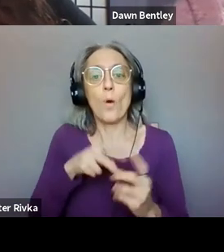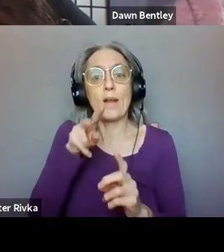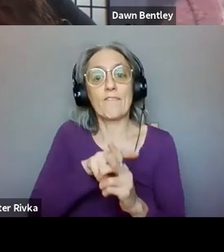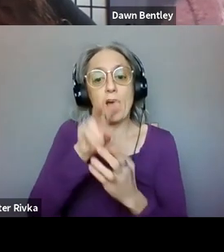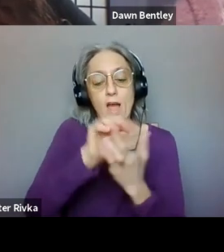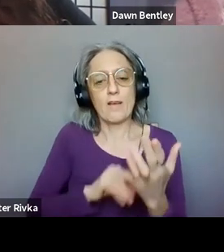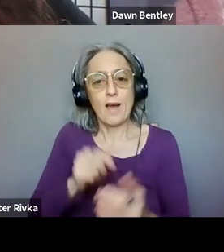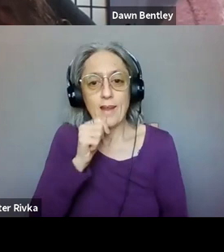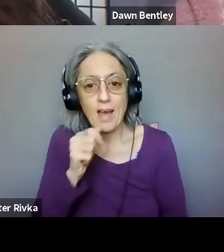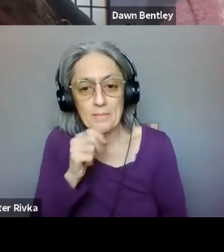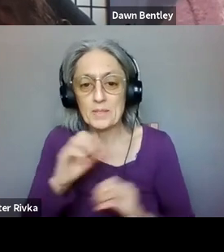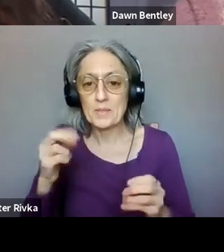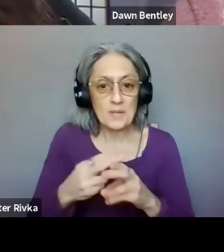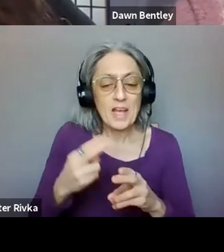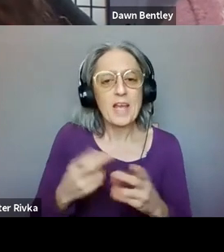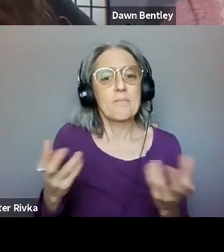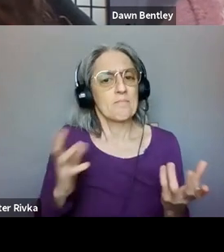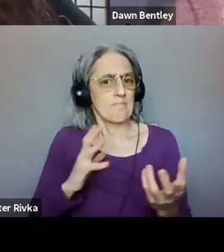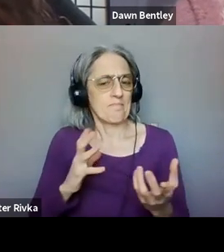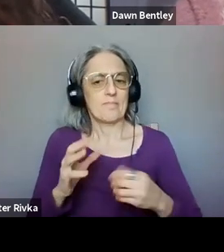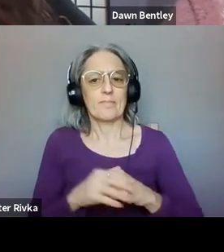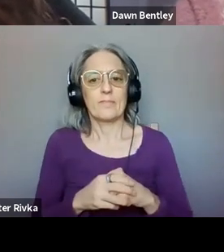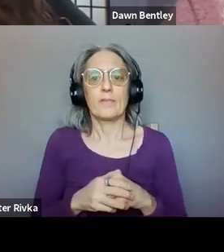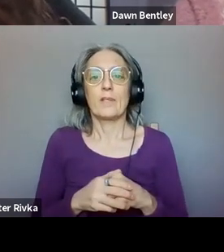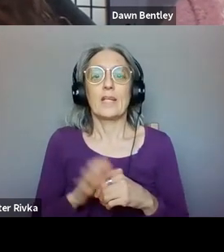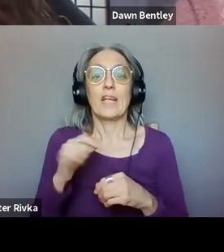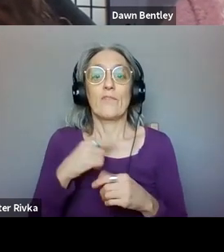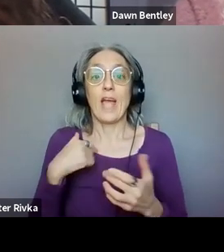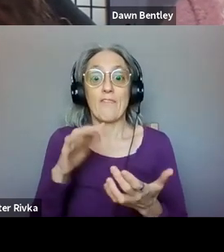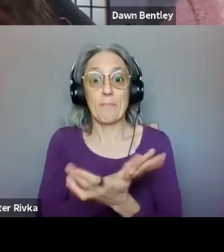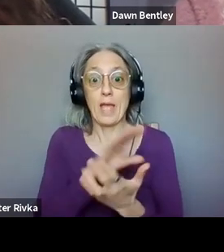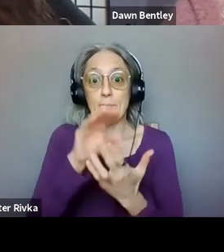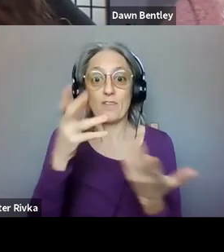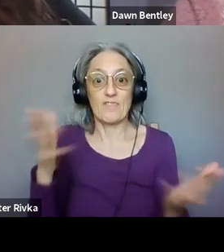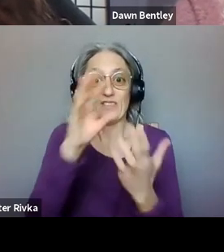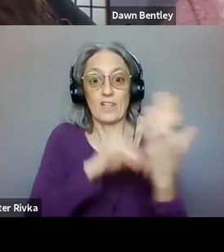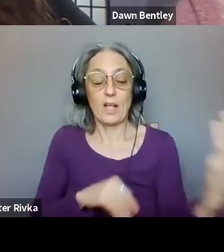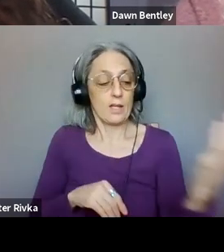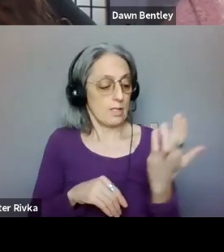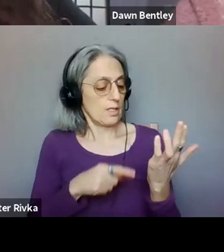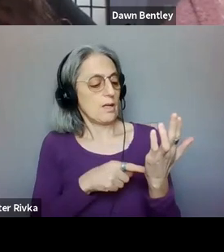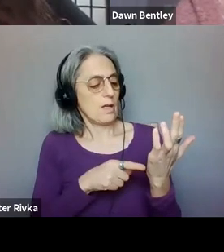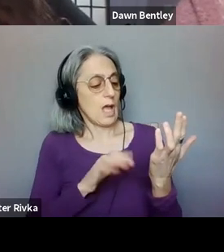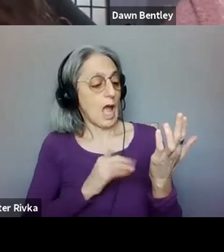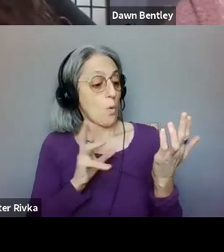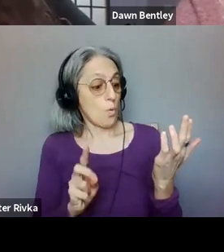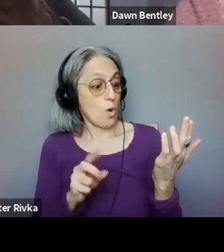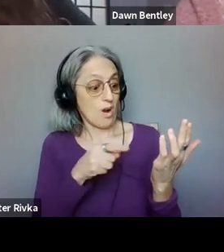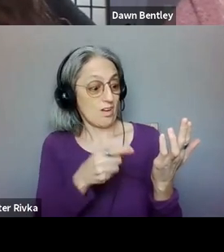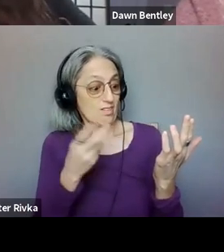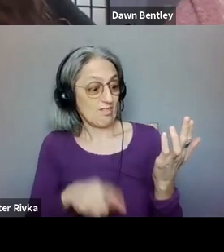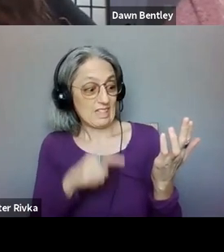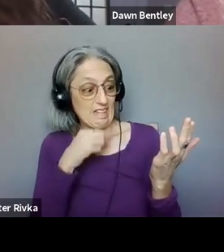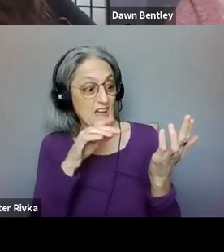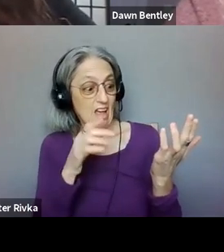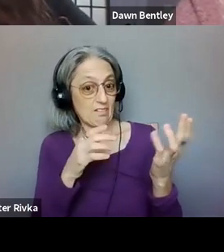paper, a document that says that one of our wards is not being treated right, we're going to investigate that. We're going to look into that. We're going to